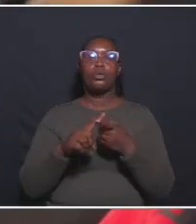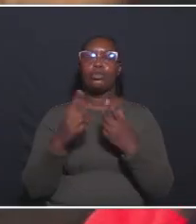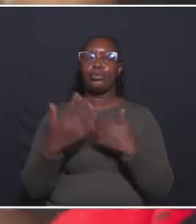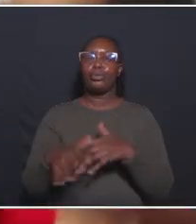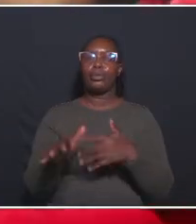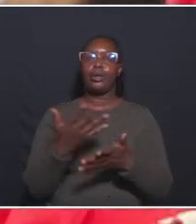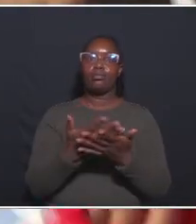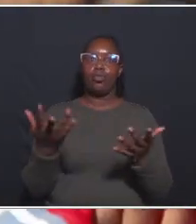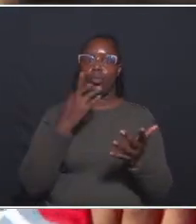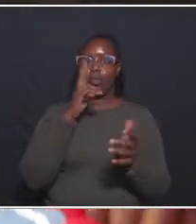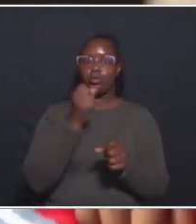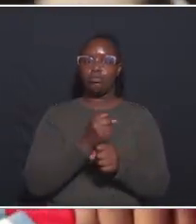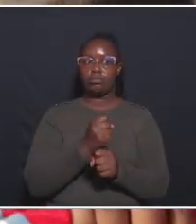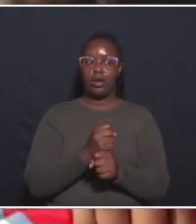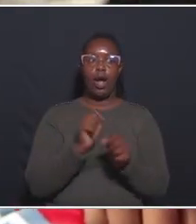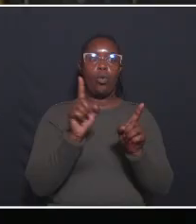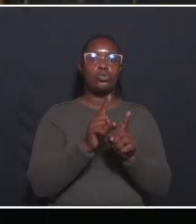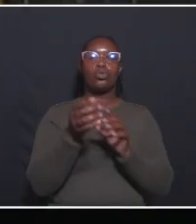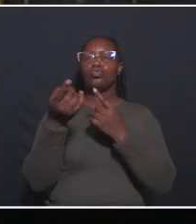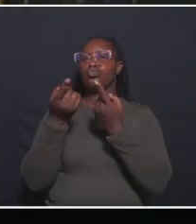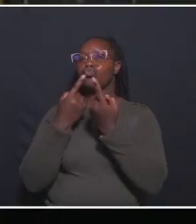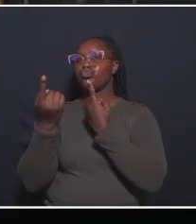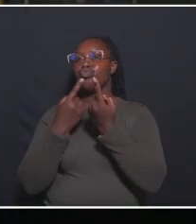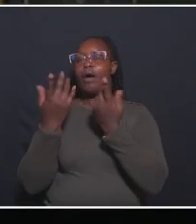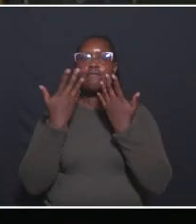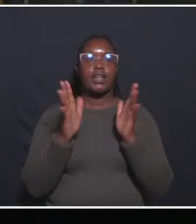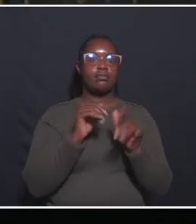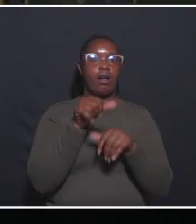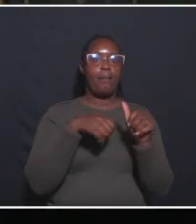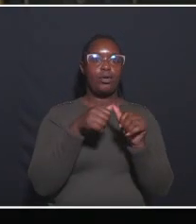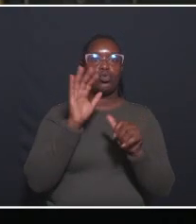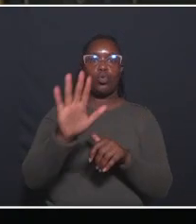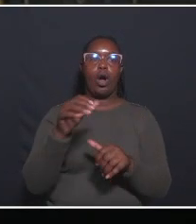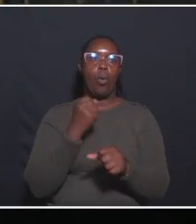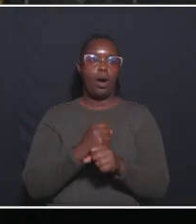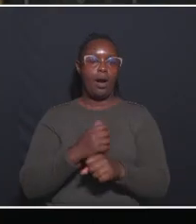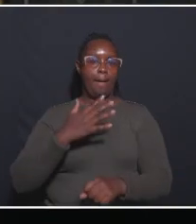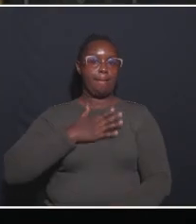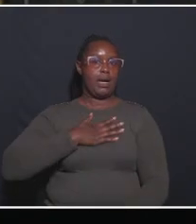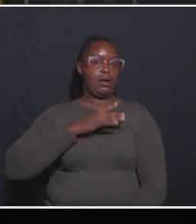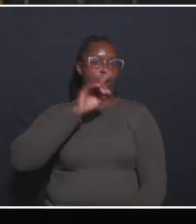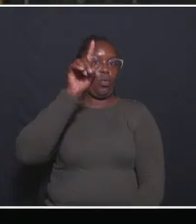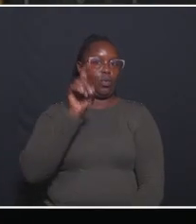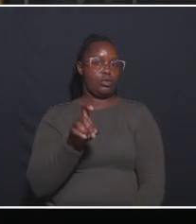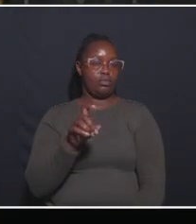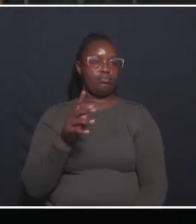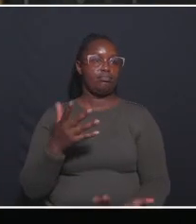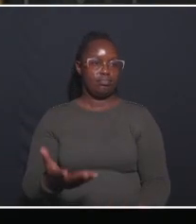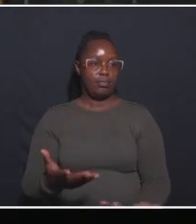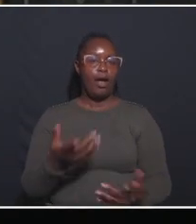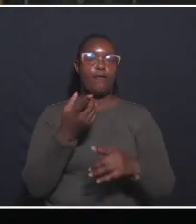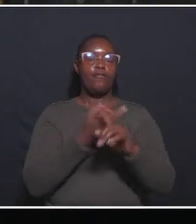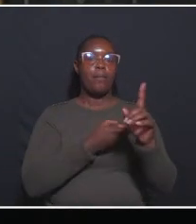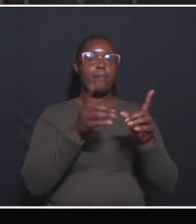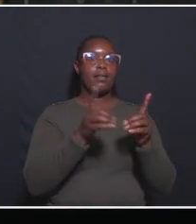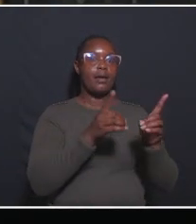and hear you talk about your work. My question is, I guess it's half from the director's perspective and the